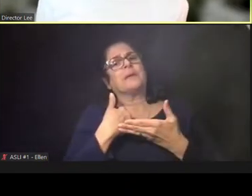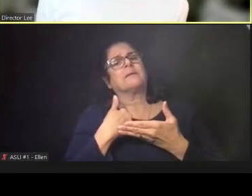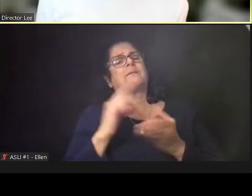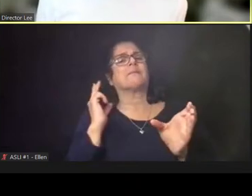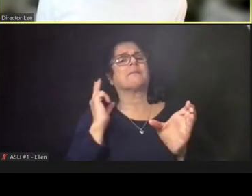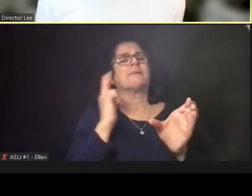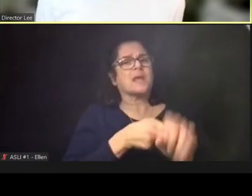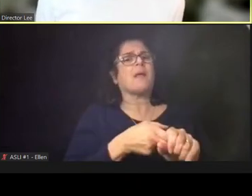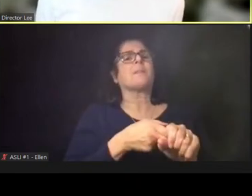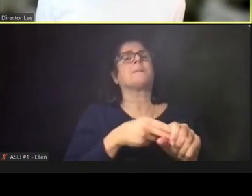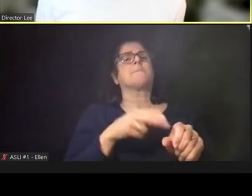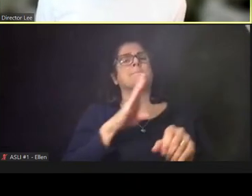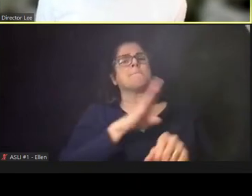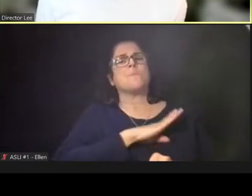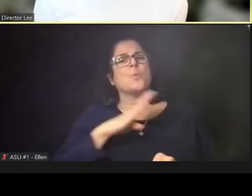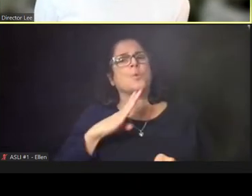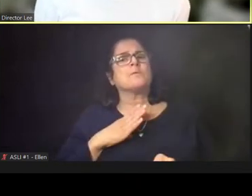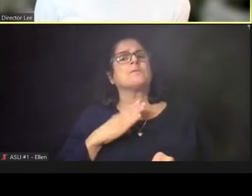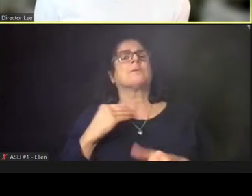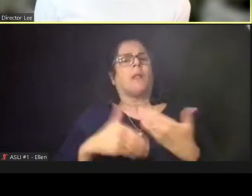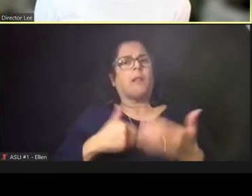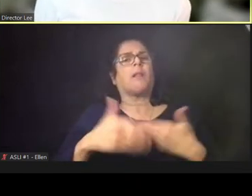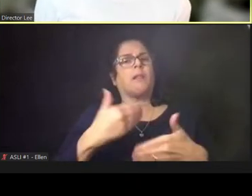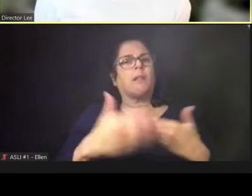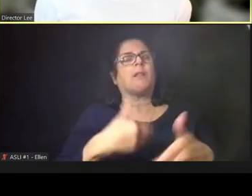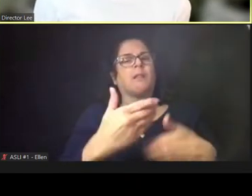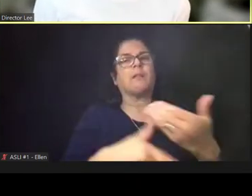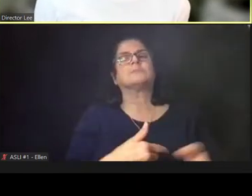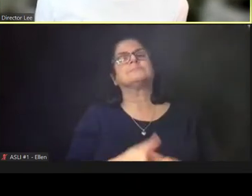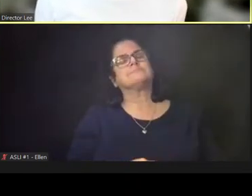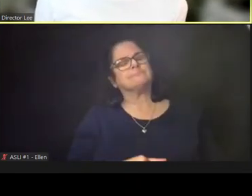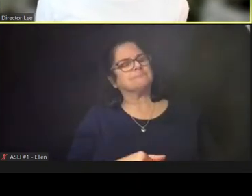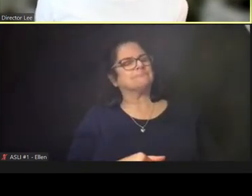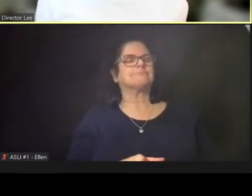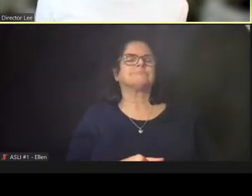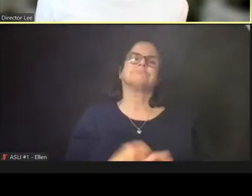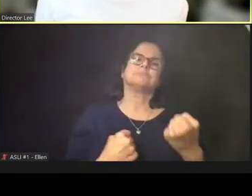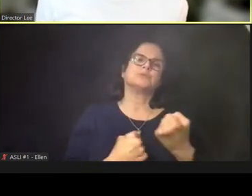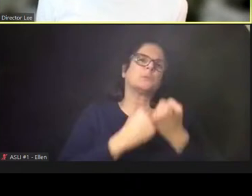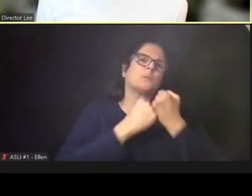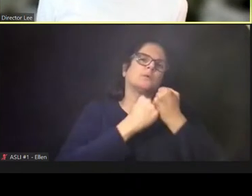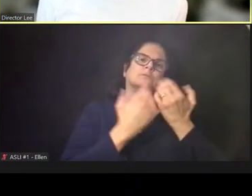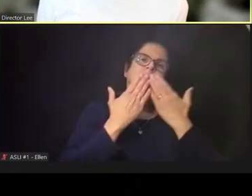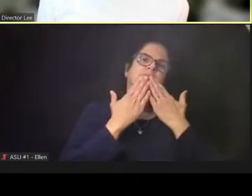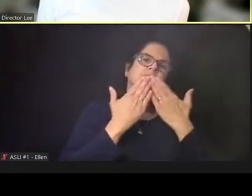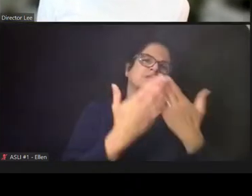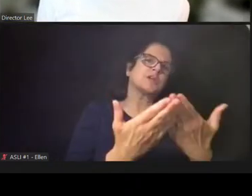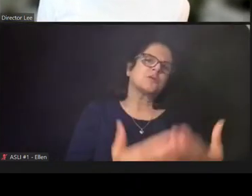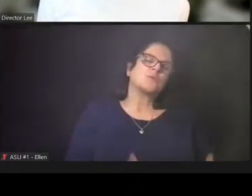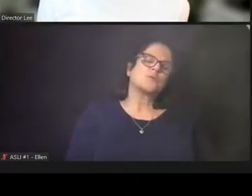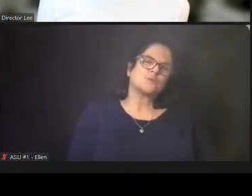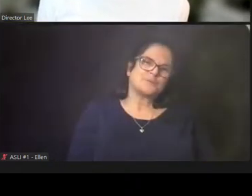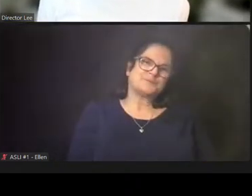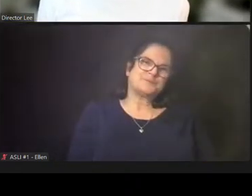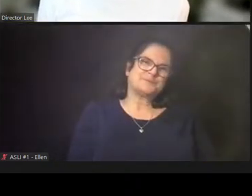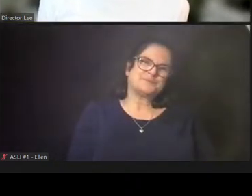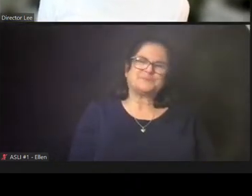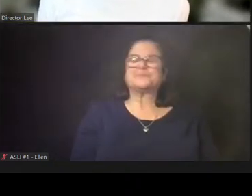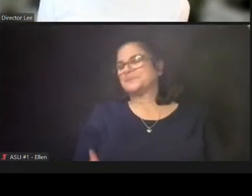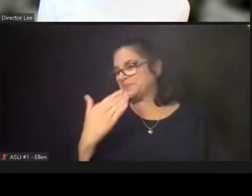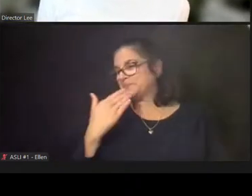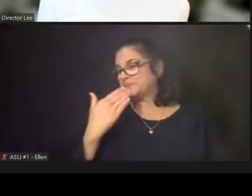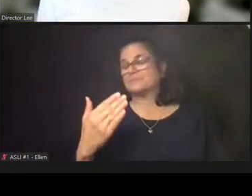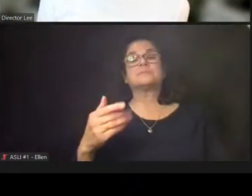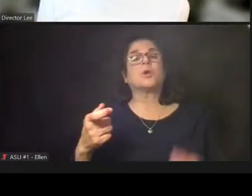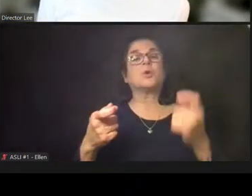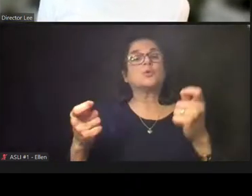everything, just to get, up to speed with everything here. And thank you, Greg. Thank you. Director Jakes.